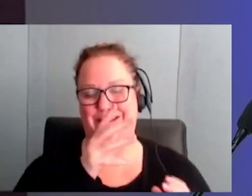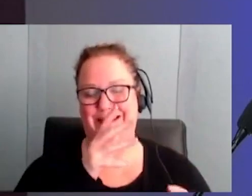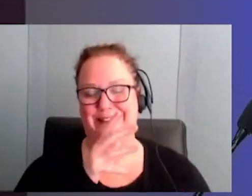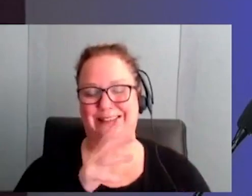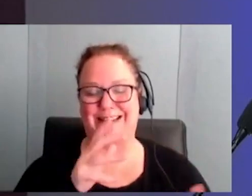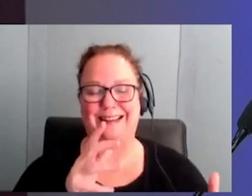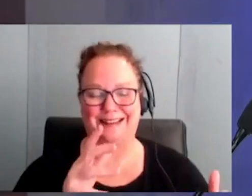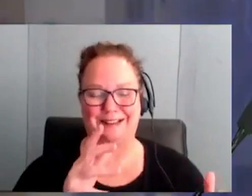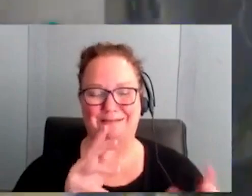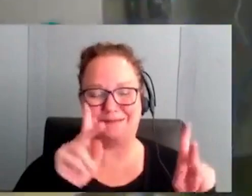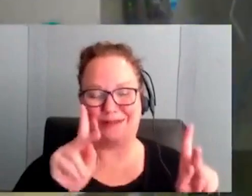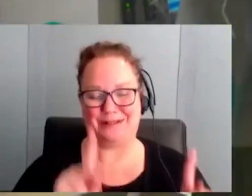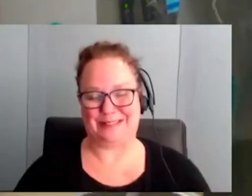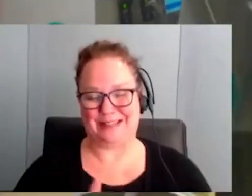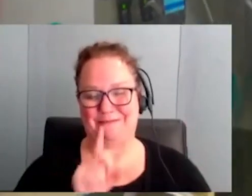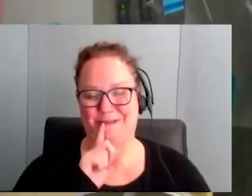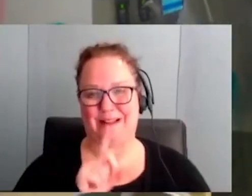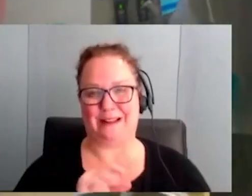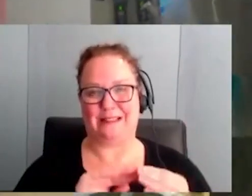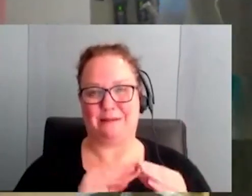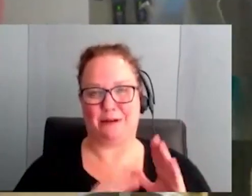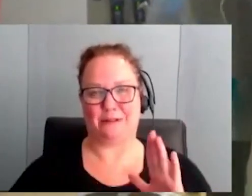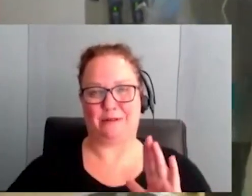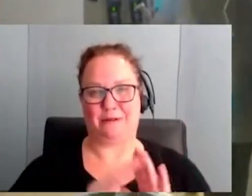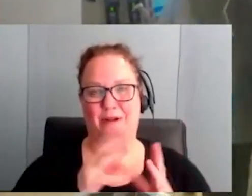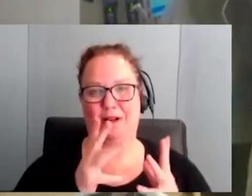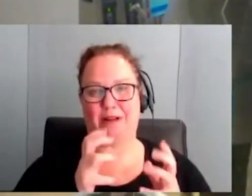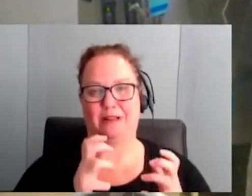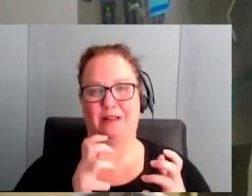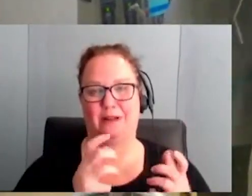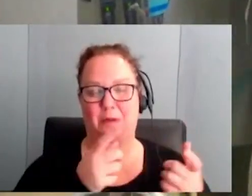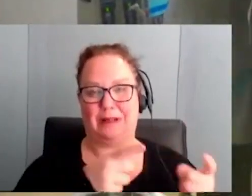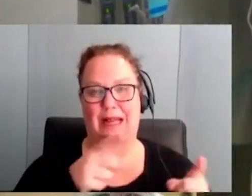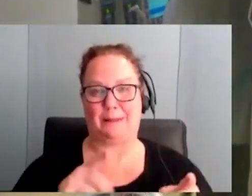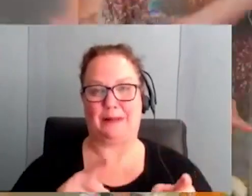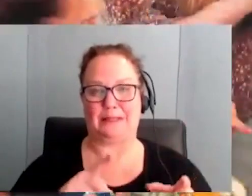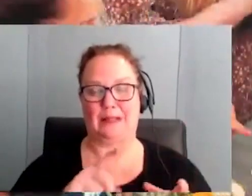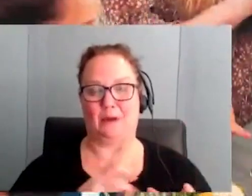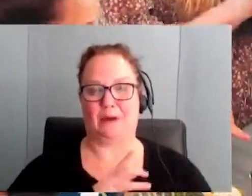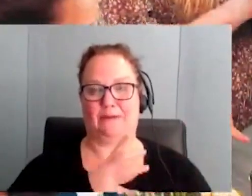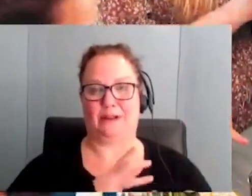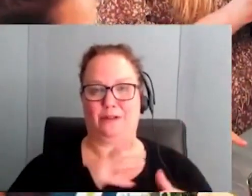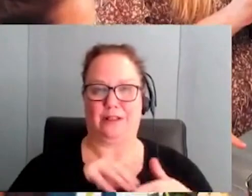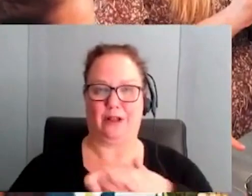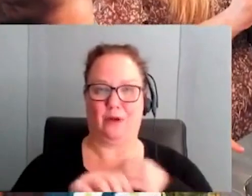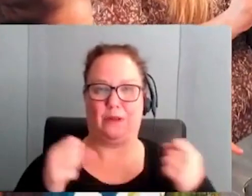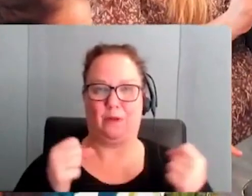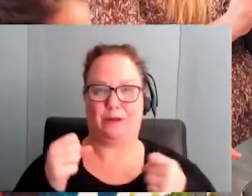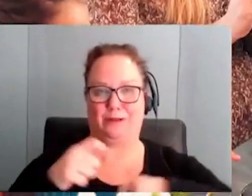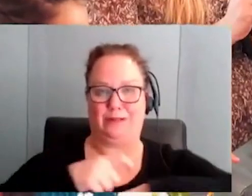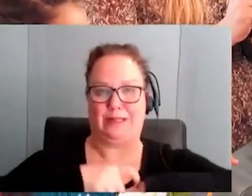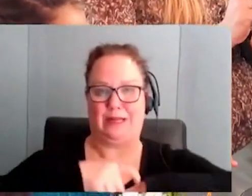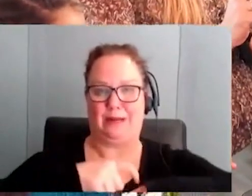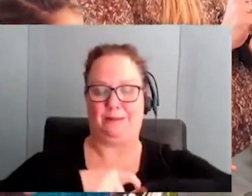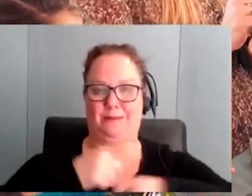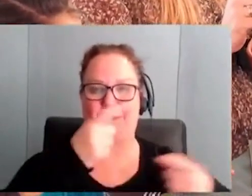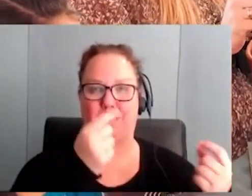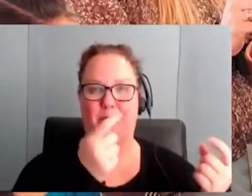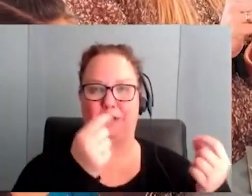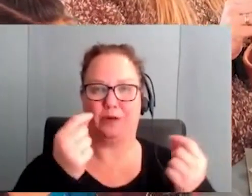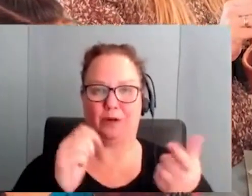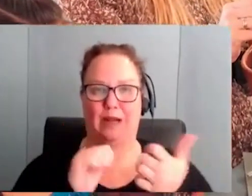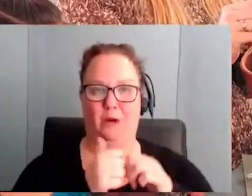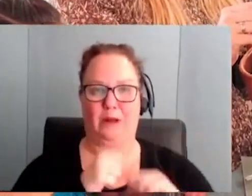tomorrow as those numbers rise. We want her insight on what this could mean as we officially enter the winter months, what can be done, and how we can